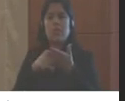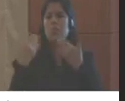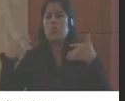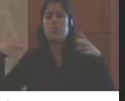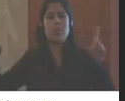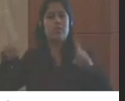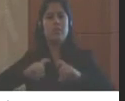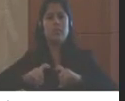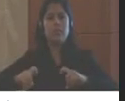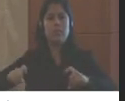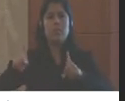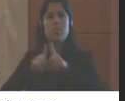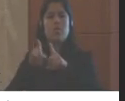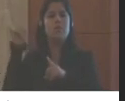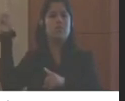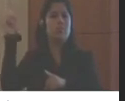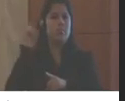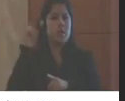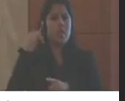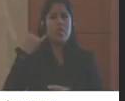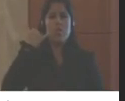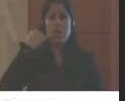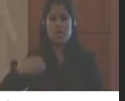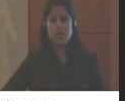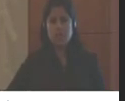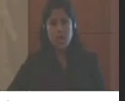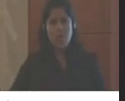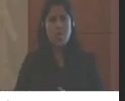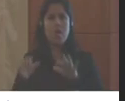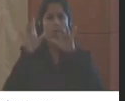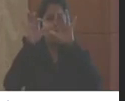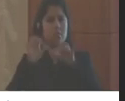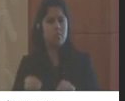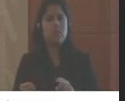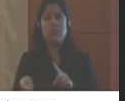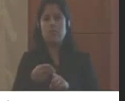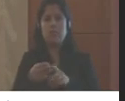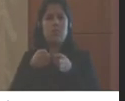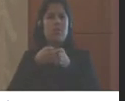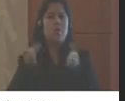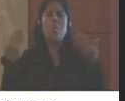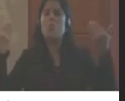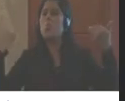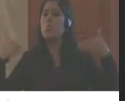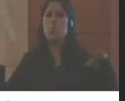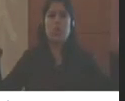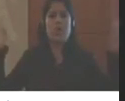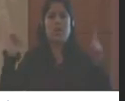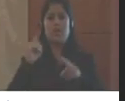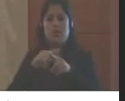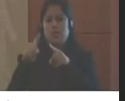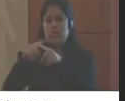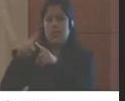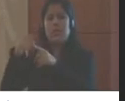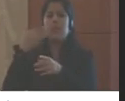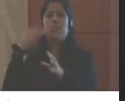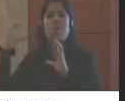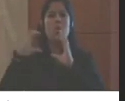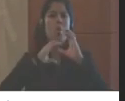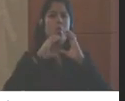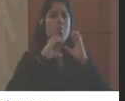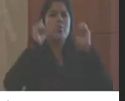any technological means, be it radio, TV, cell phone, social media, physical warnings, and any